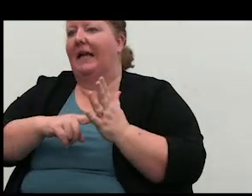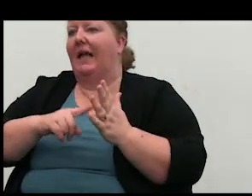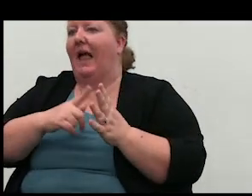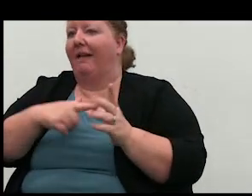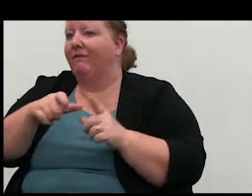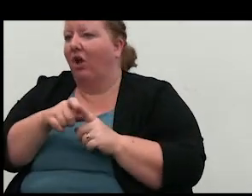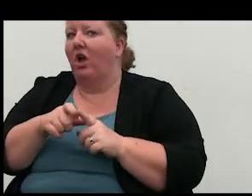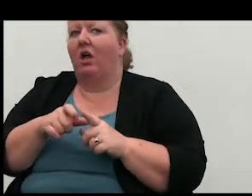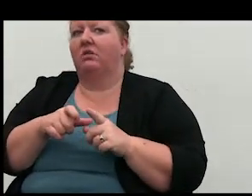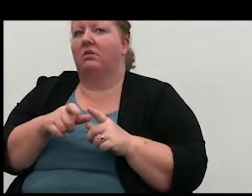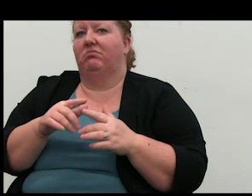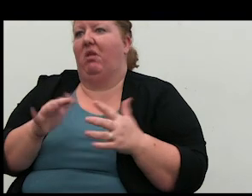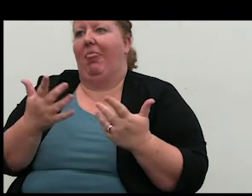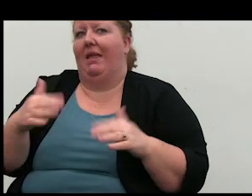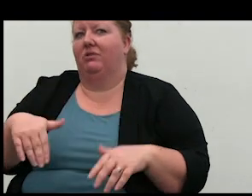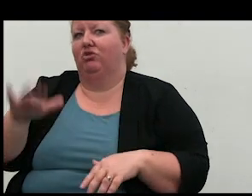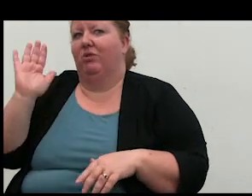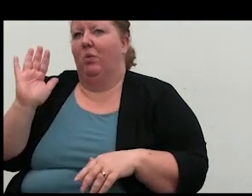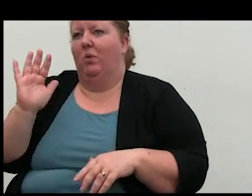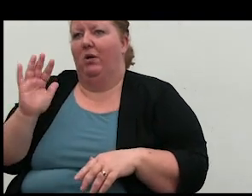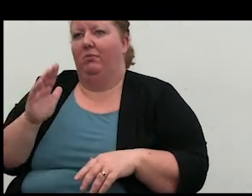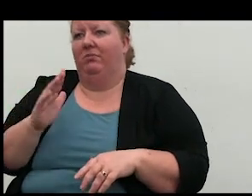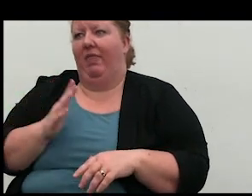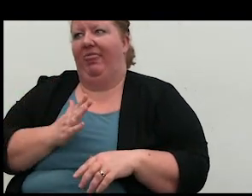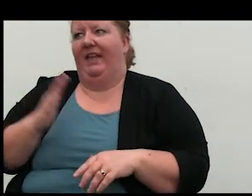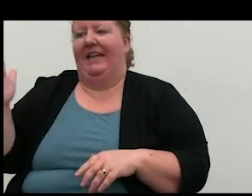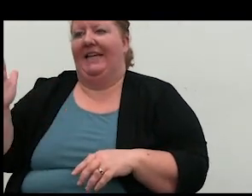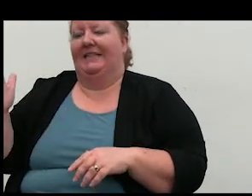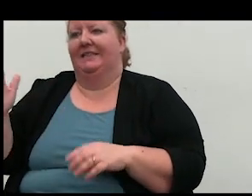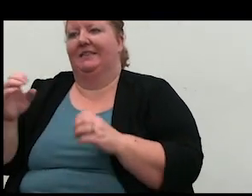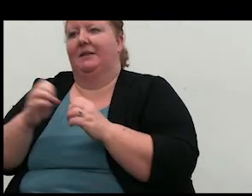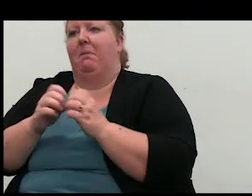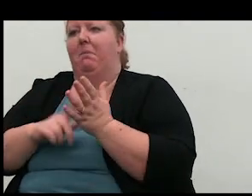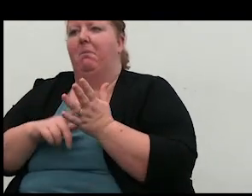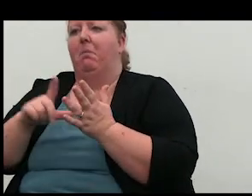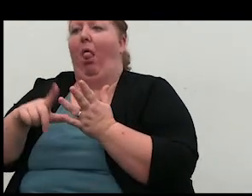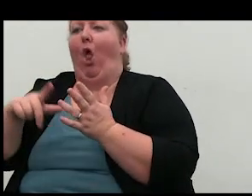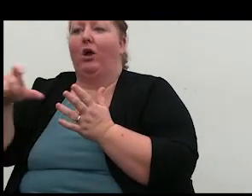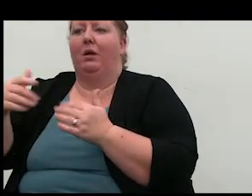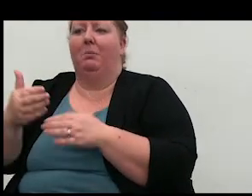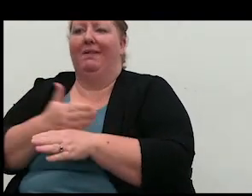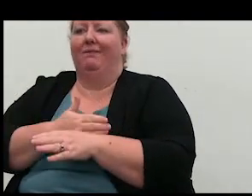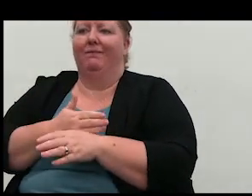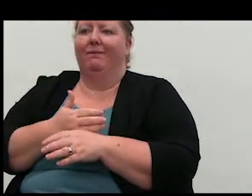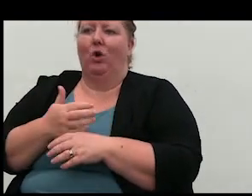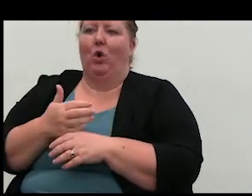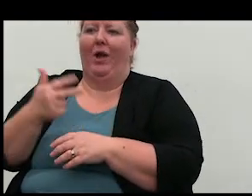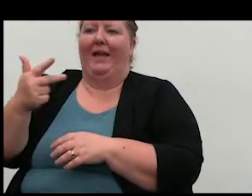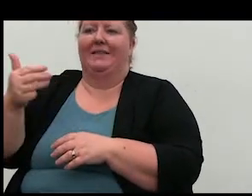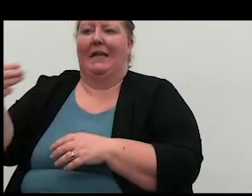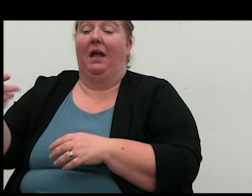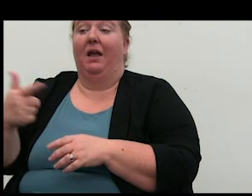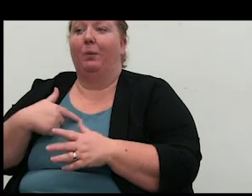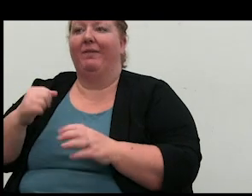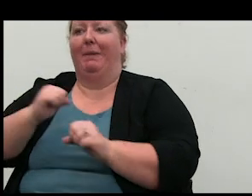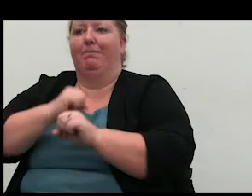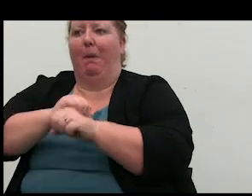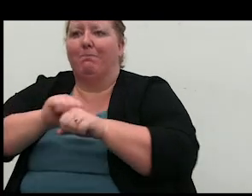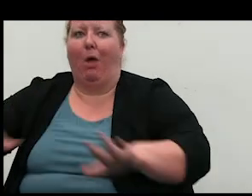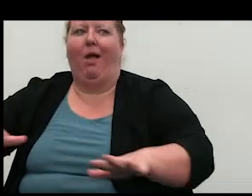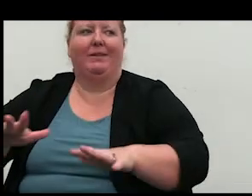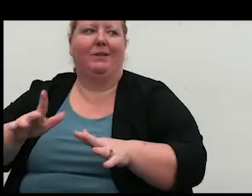unless anyone grew up in the Eastern Bloc before 1989. we've been bombarded with adverts. How